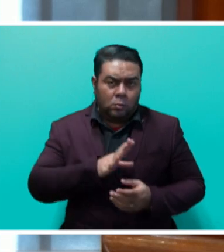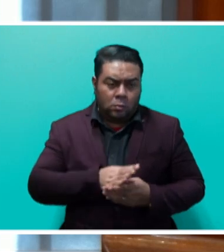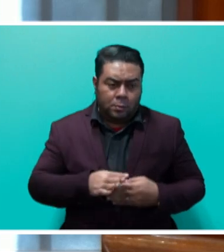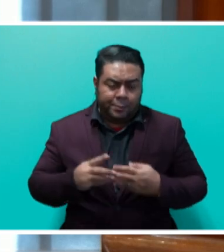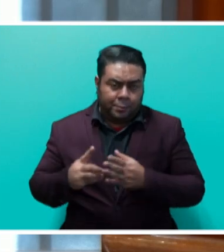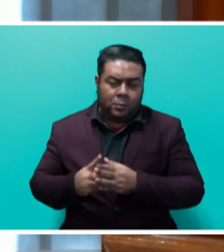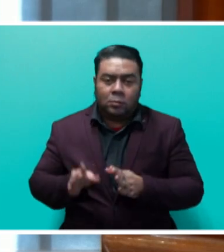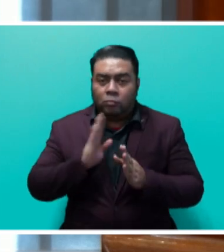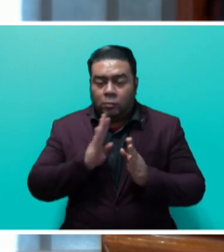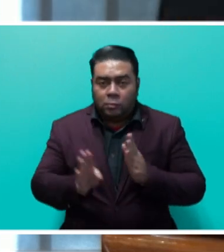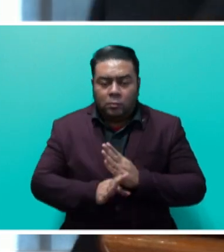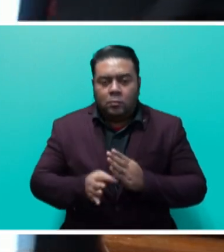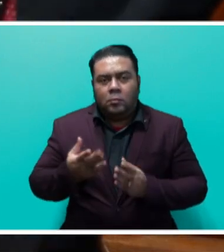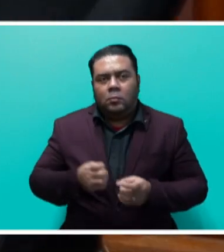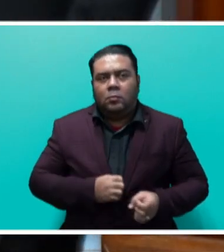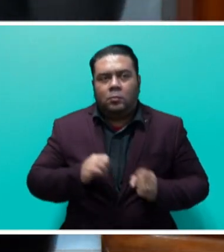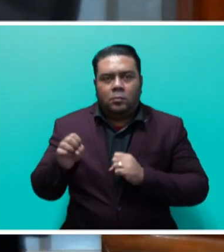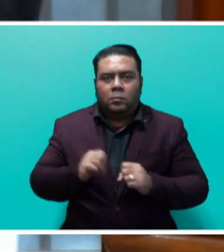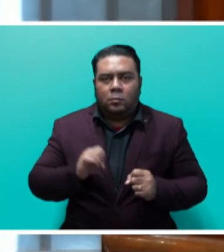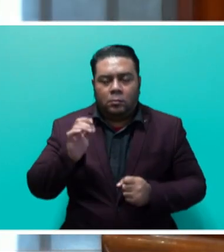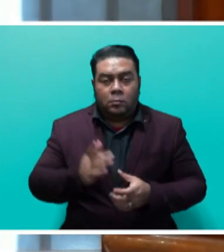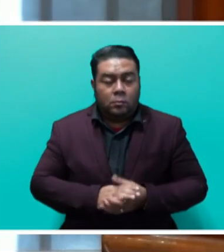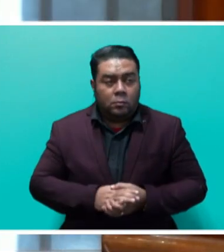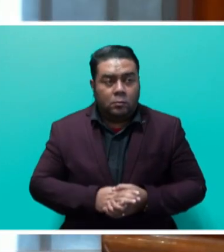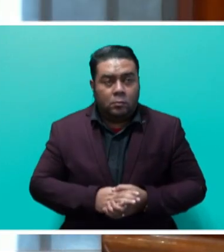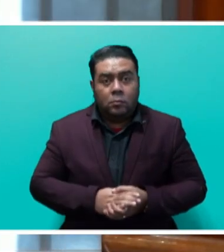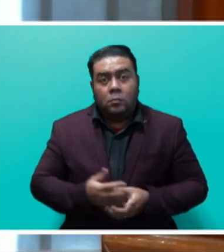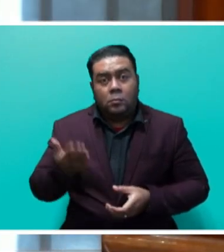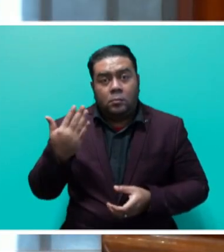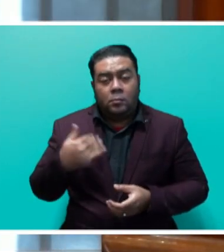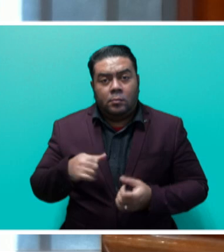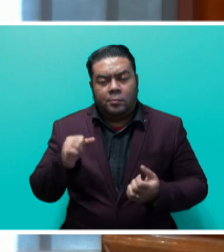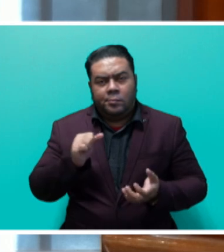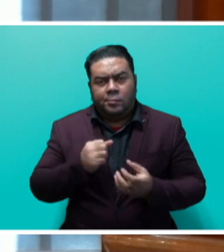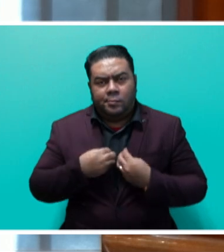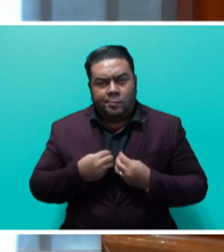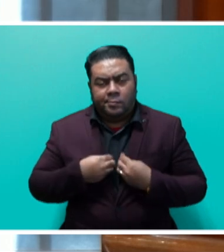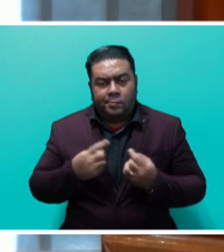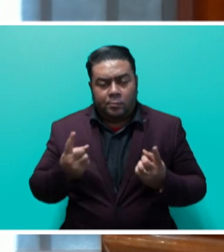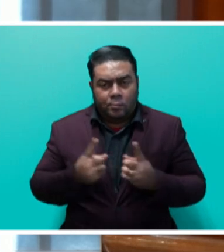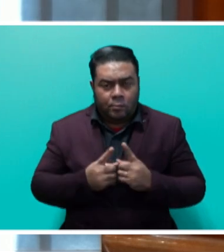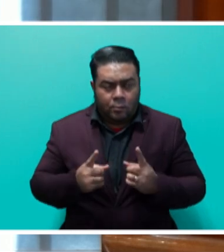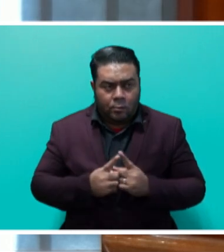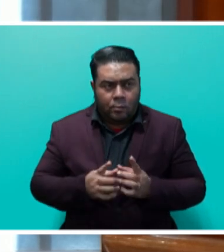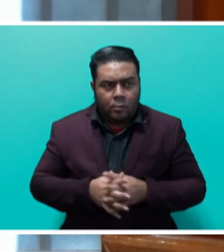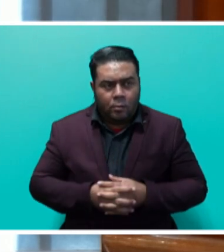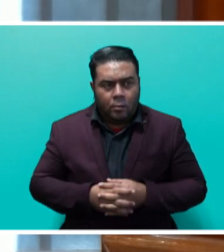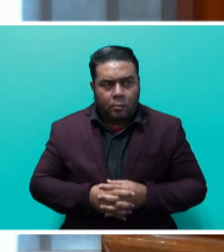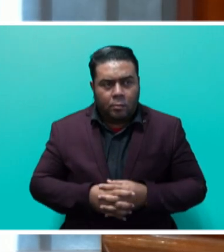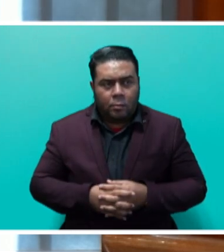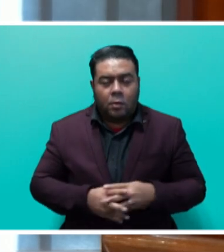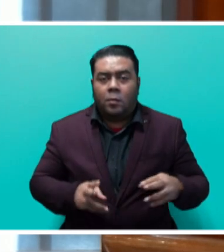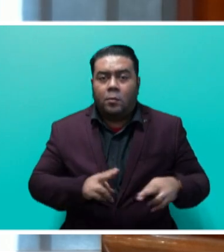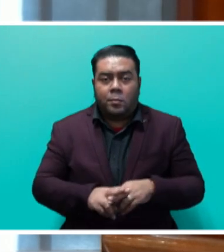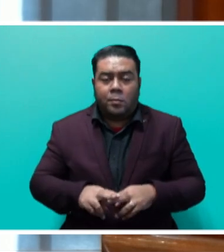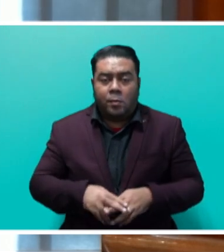of our very own exporters. At that business mission, Honourable Speaker, sir, Fiji